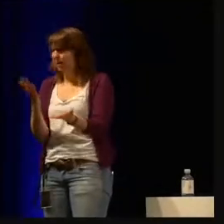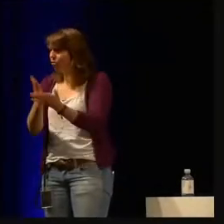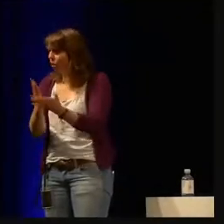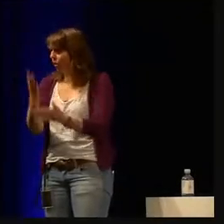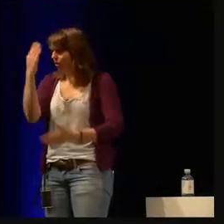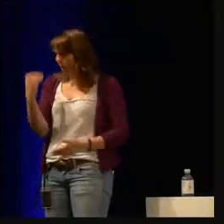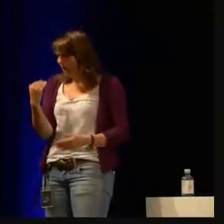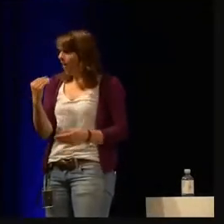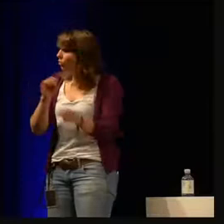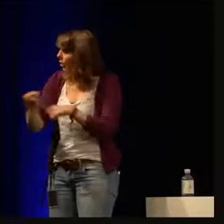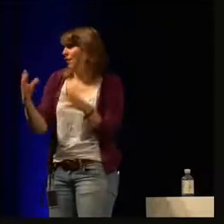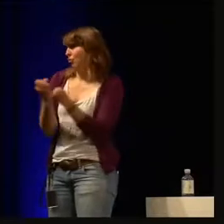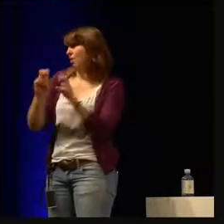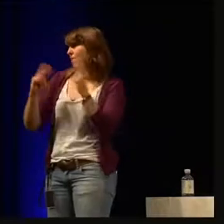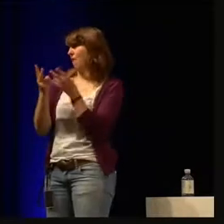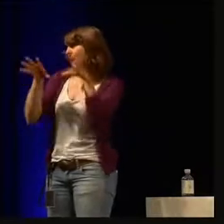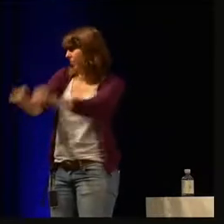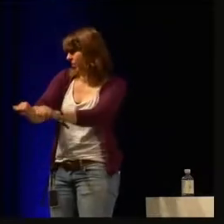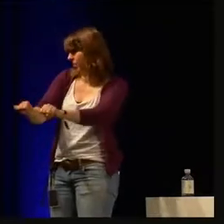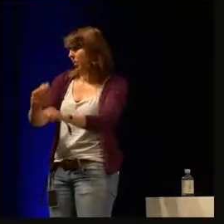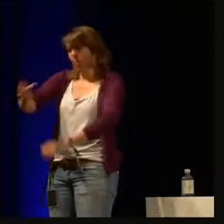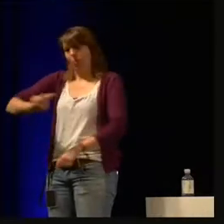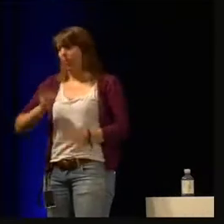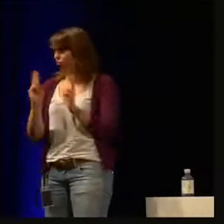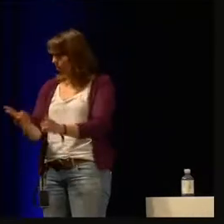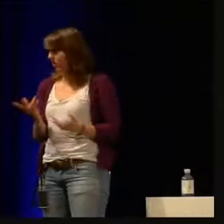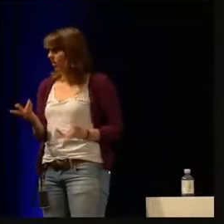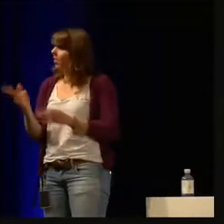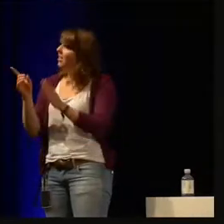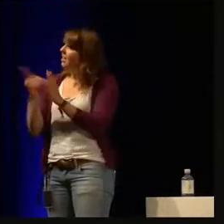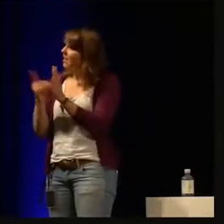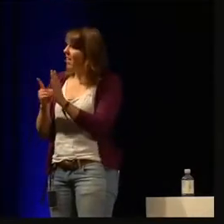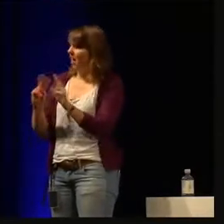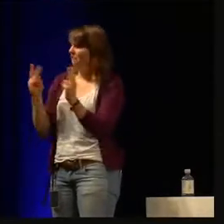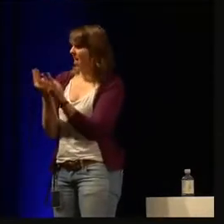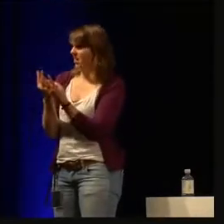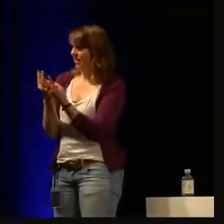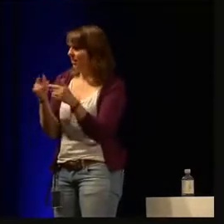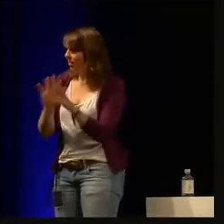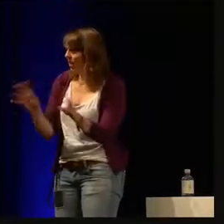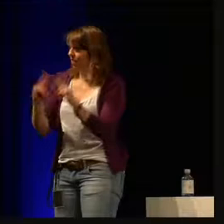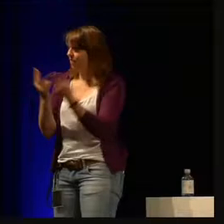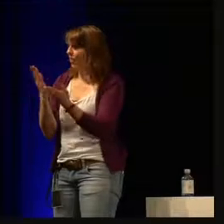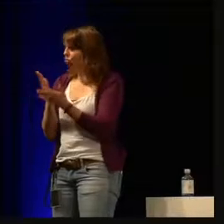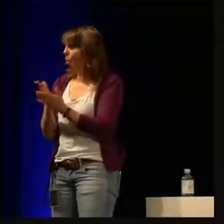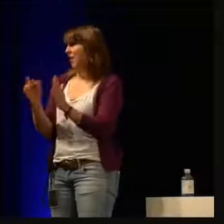humans fear that computers are too intelligent and will conquer the world. But actually, and that's what she